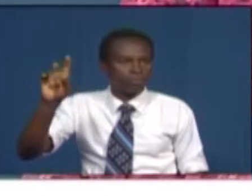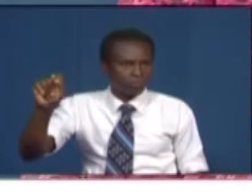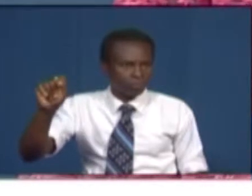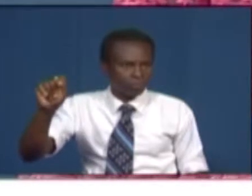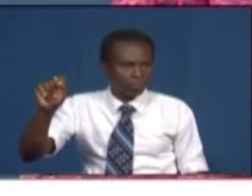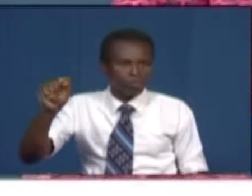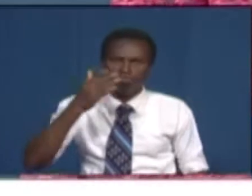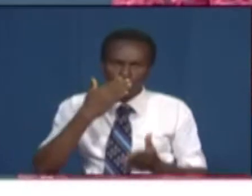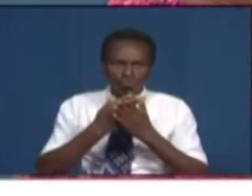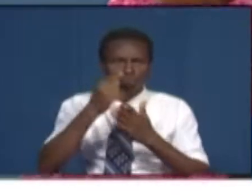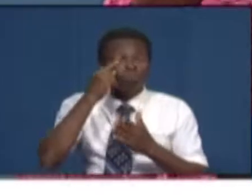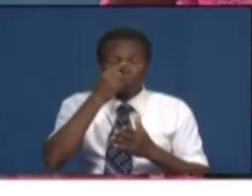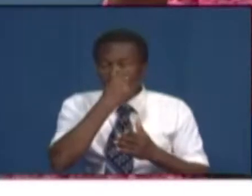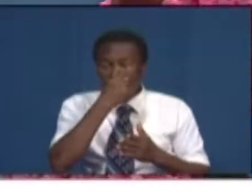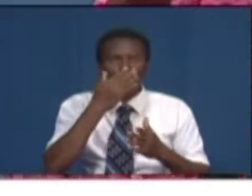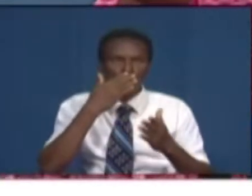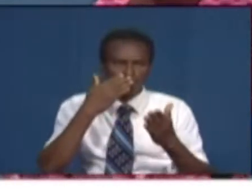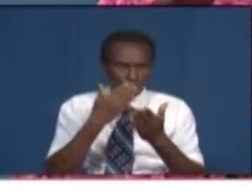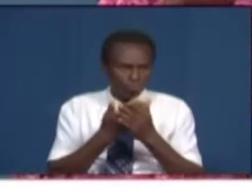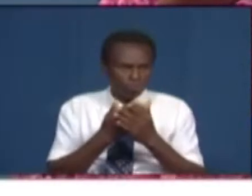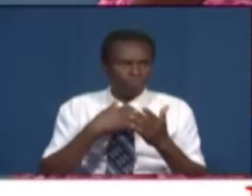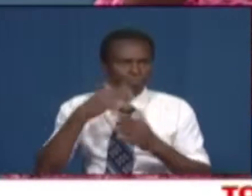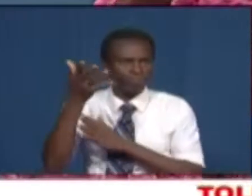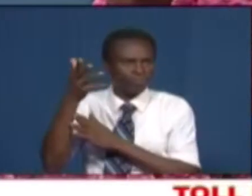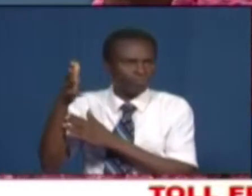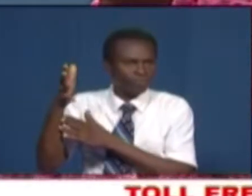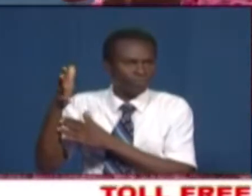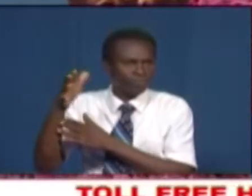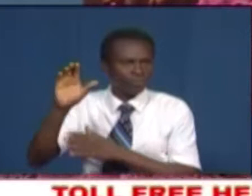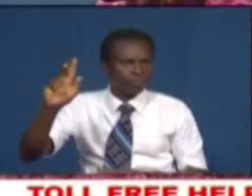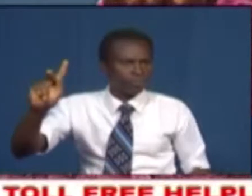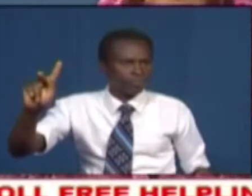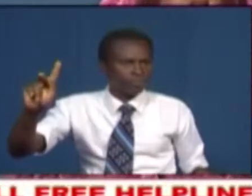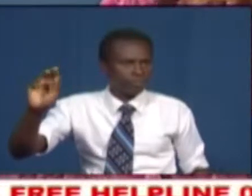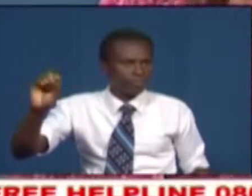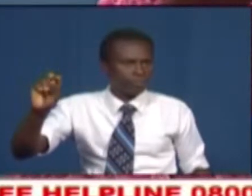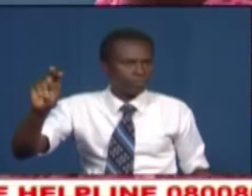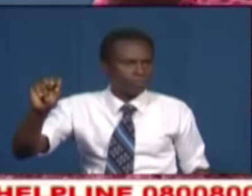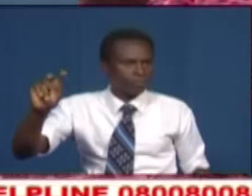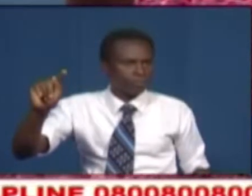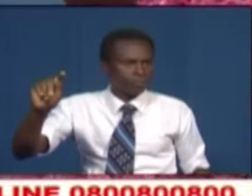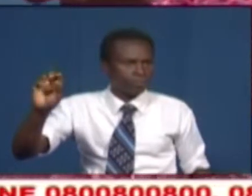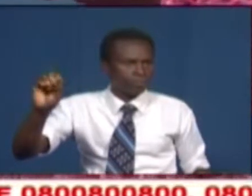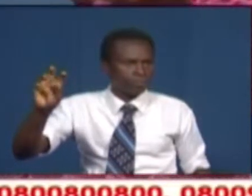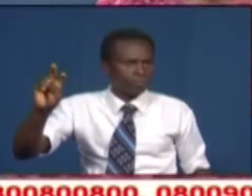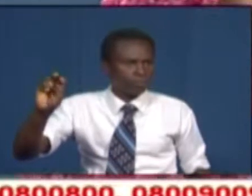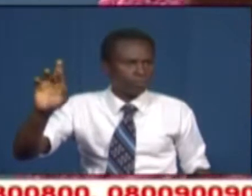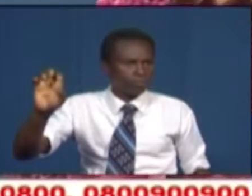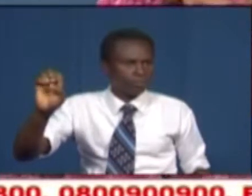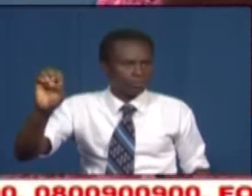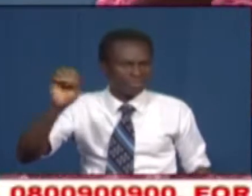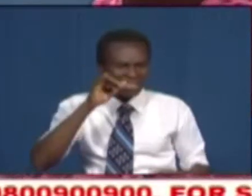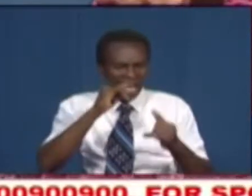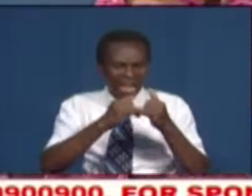Your eyesight. If you have a contumere or any green leafy vegetable on it, you know it's rich in iron, which is